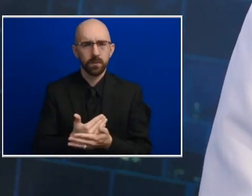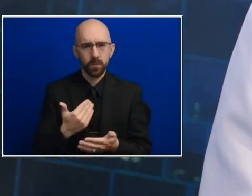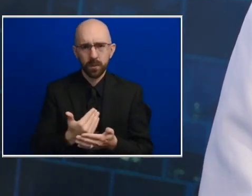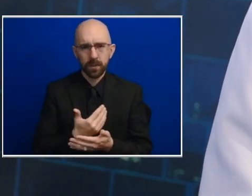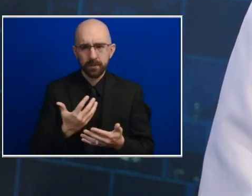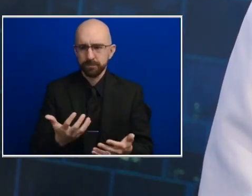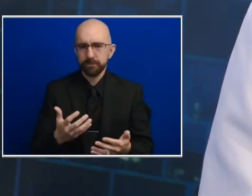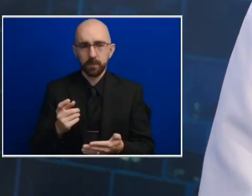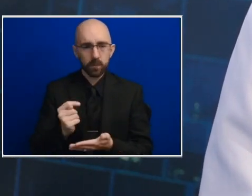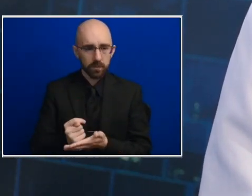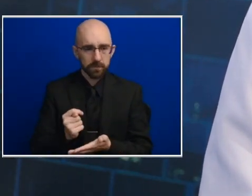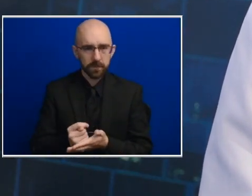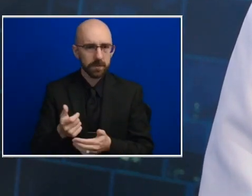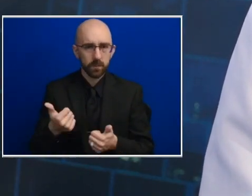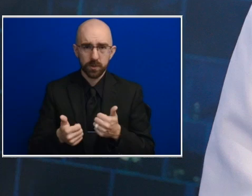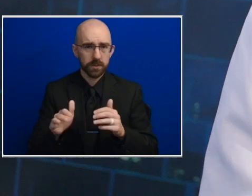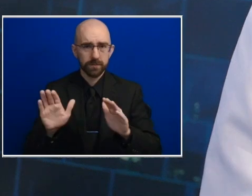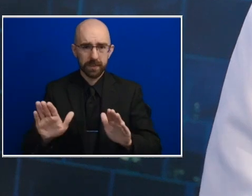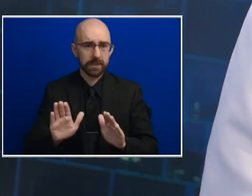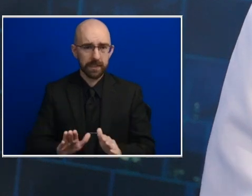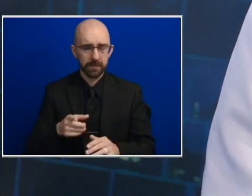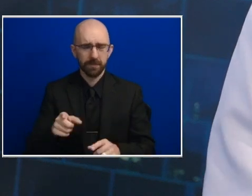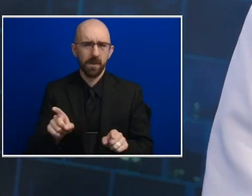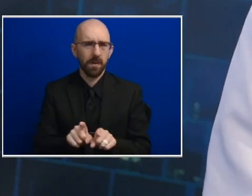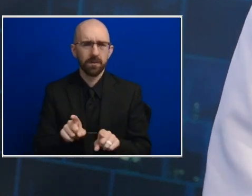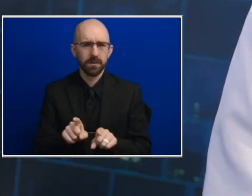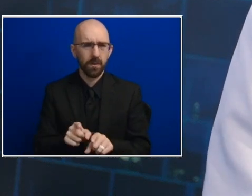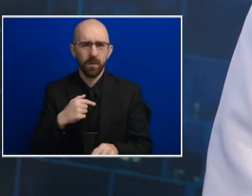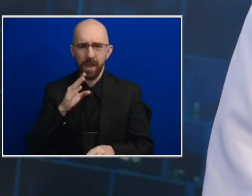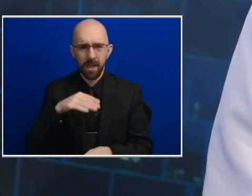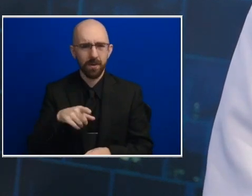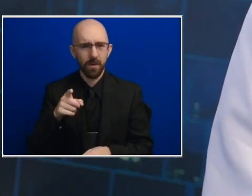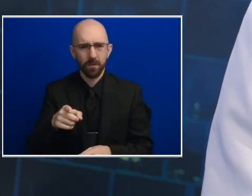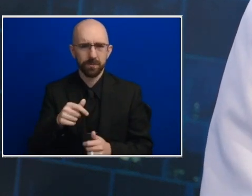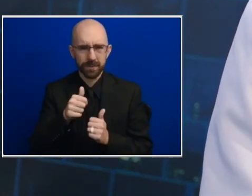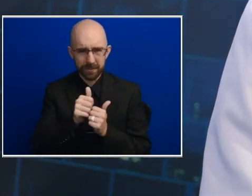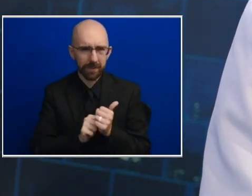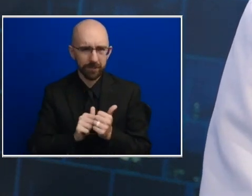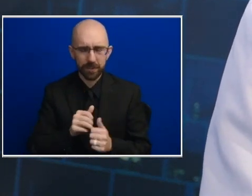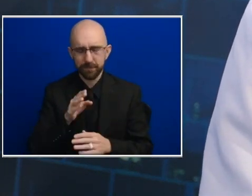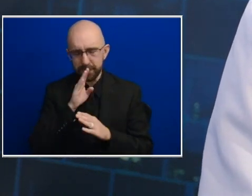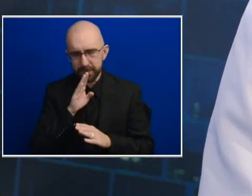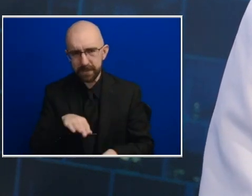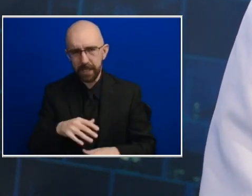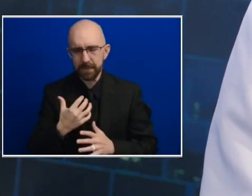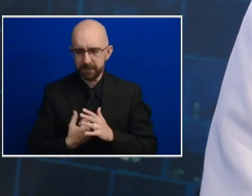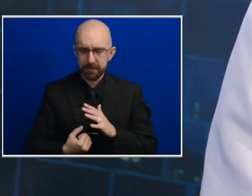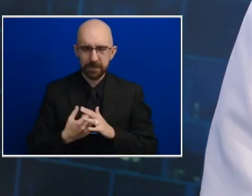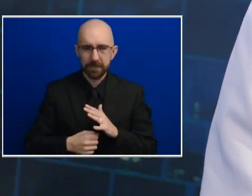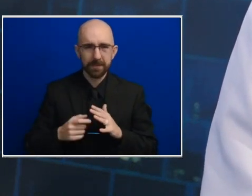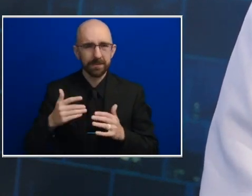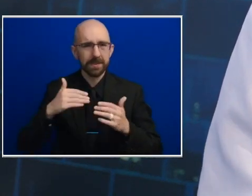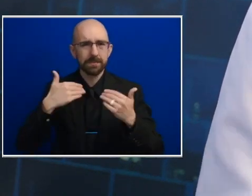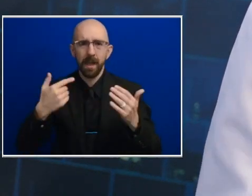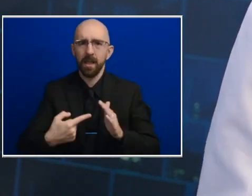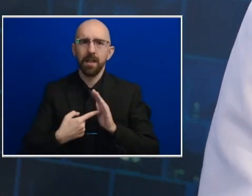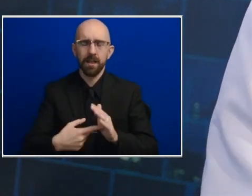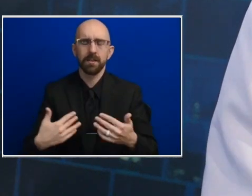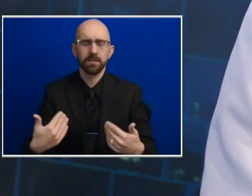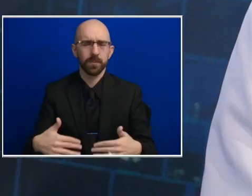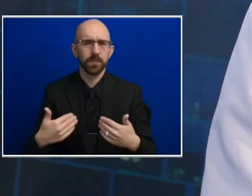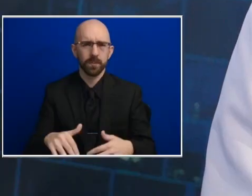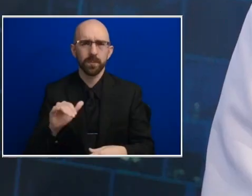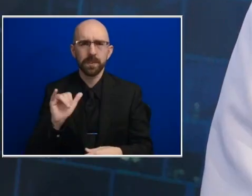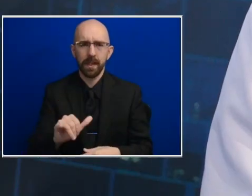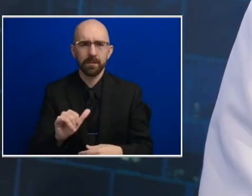treatments, which is fantastic. But you're also, I know that you guys are suffering in silence, but with a huge smile. And I think that's why some people